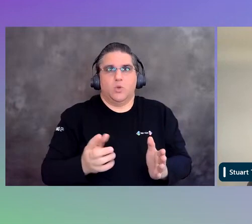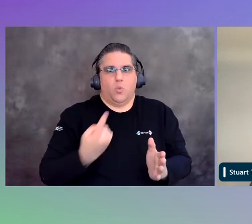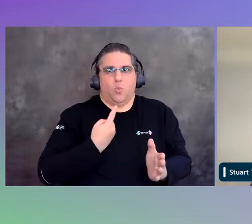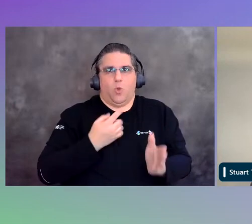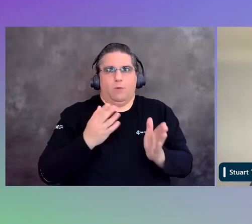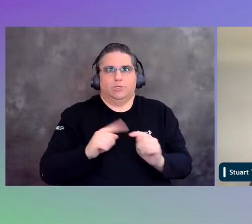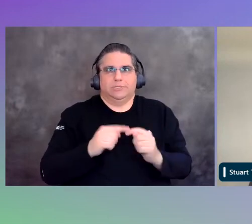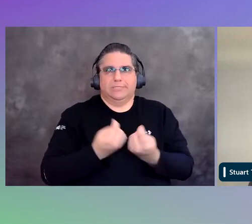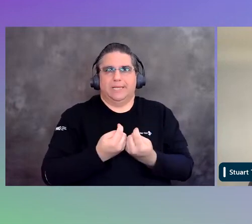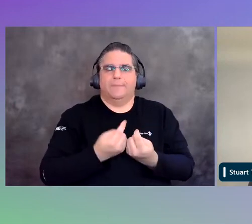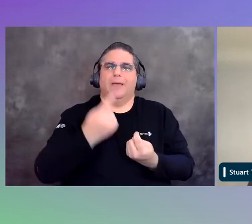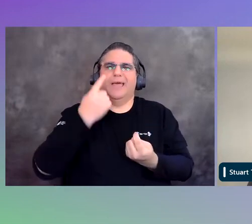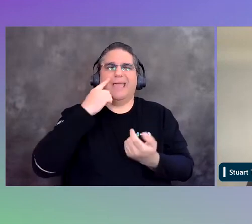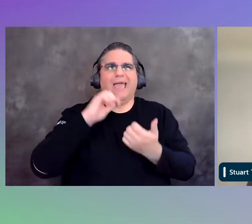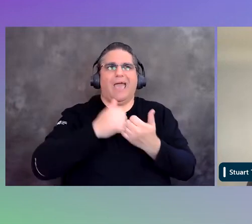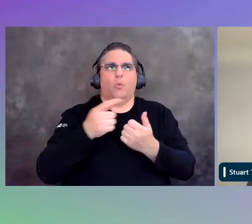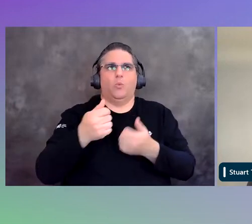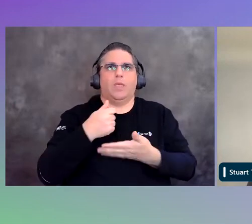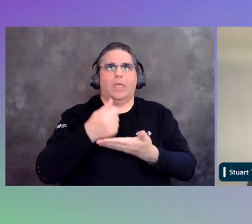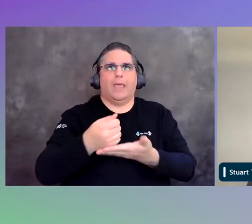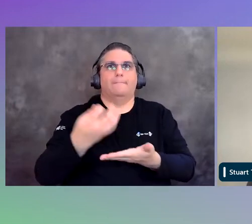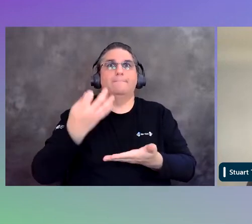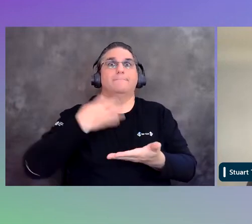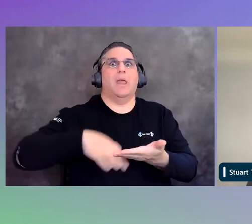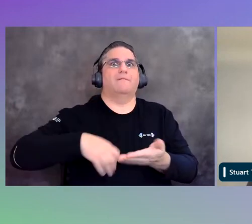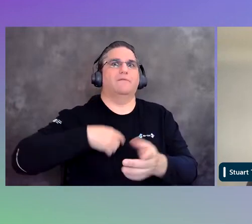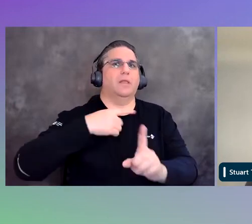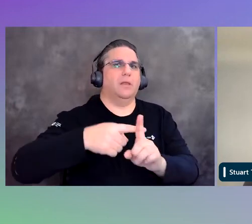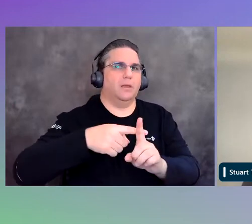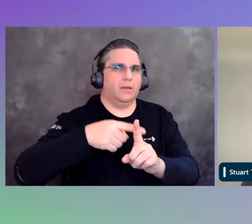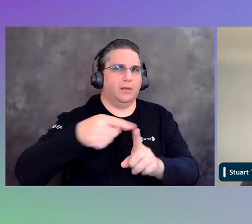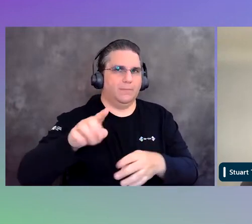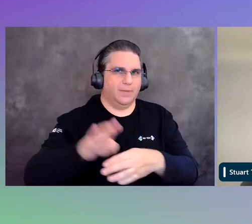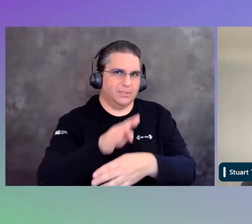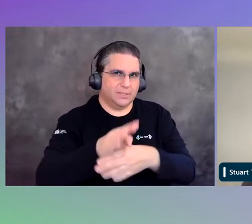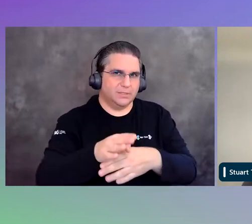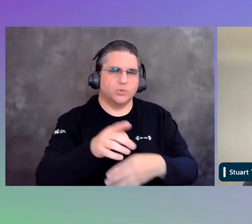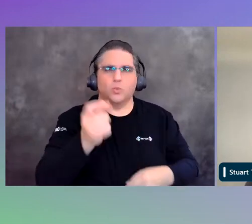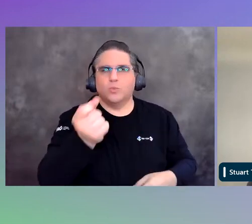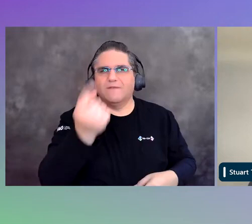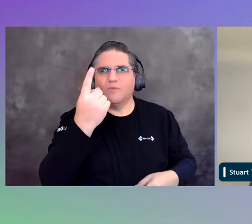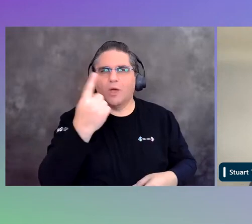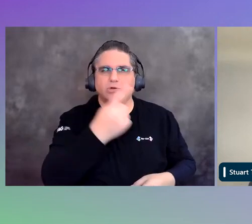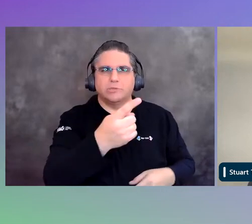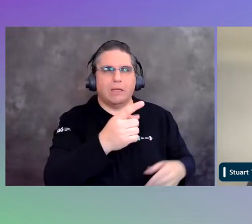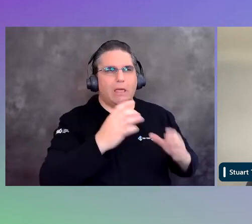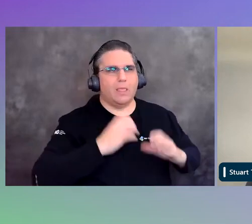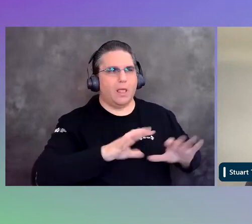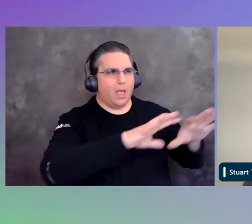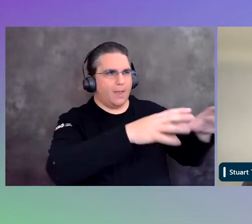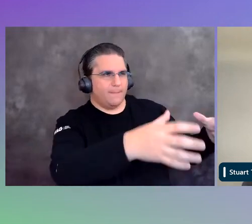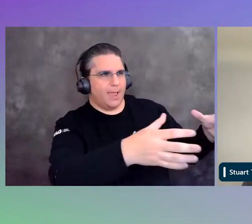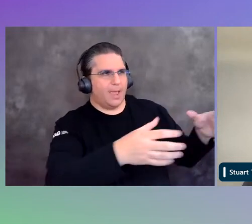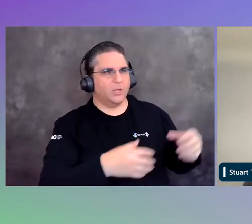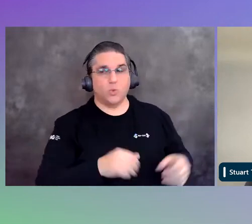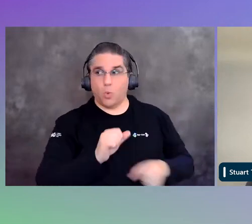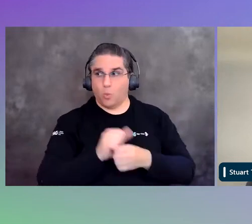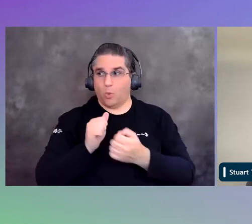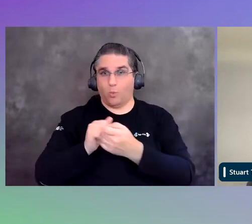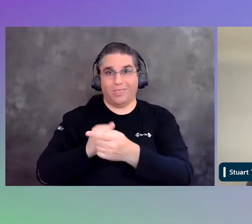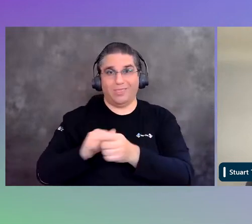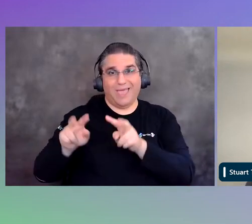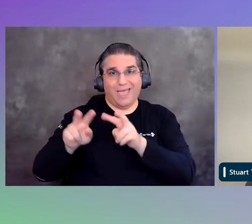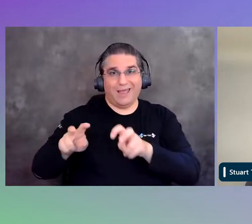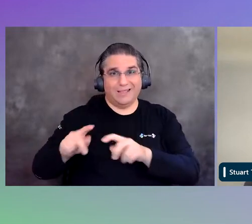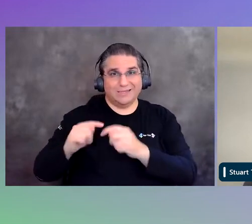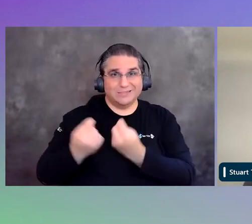to the business. So if you understand your client base, or you can work with your analytics teams to see, for a start, if you